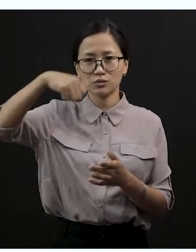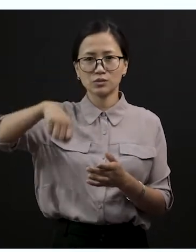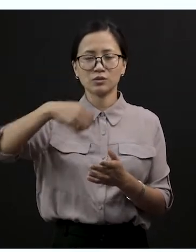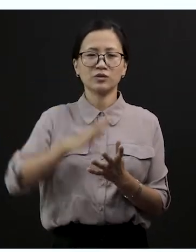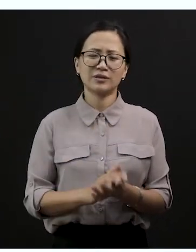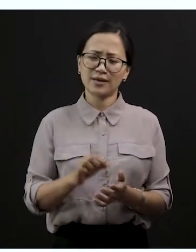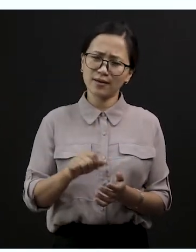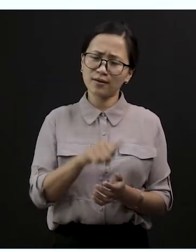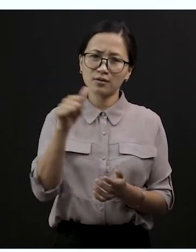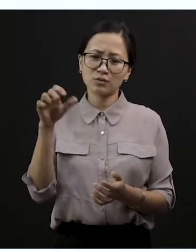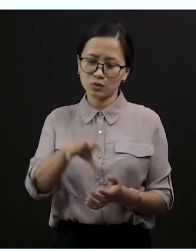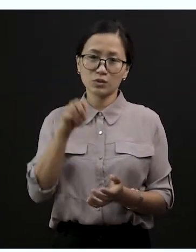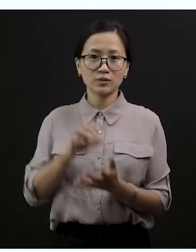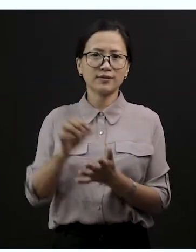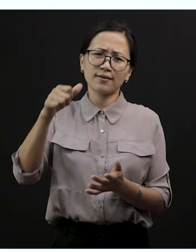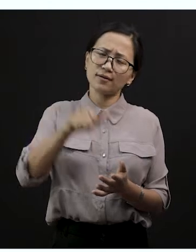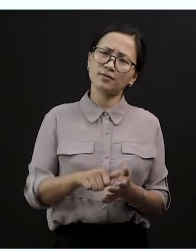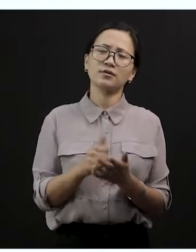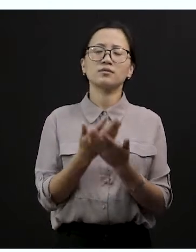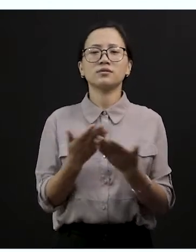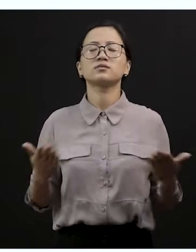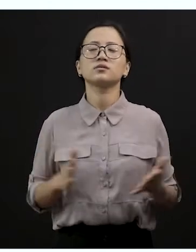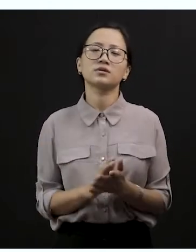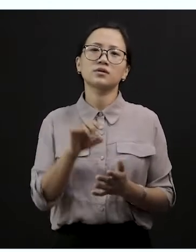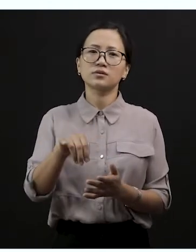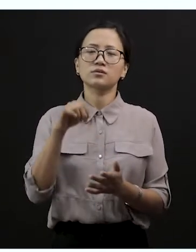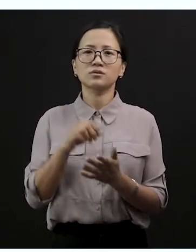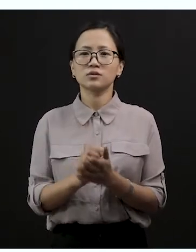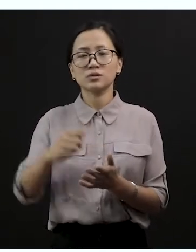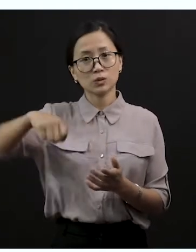a bowl of tomato soup, okay? So,